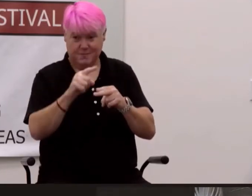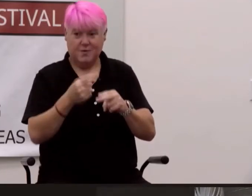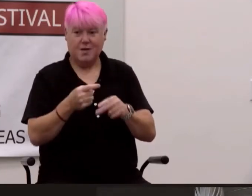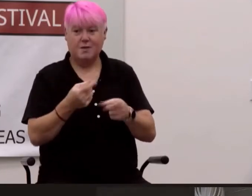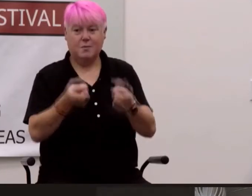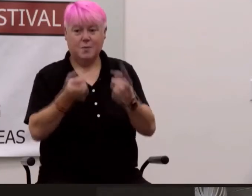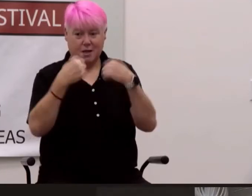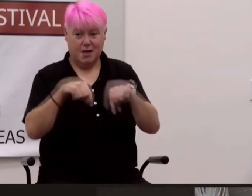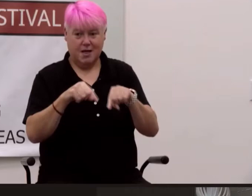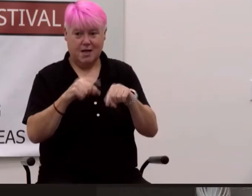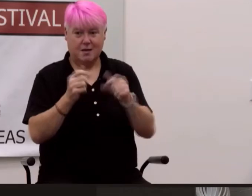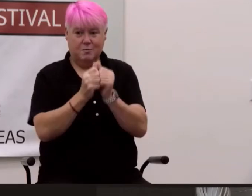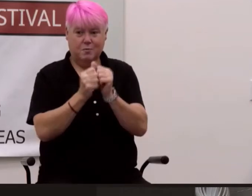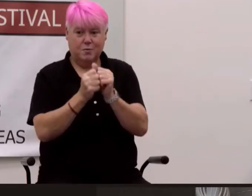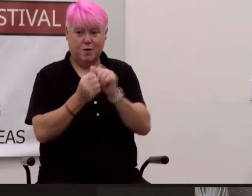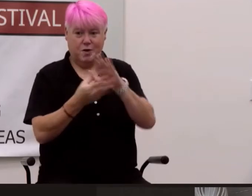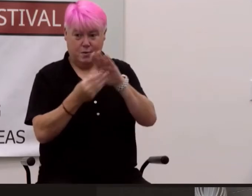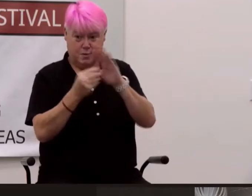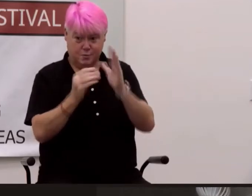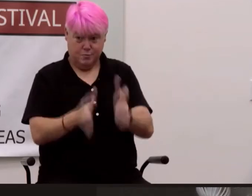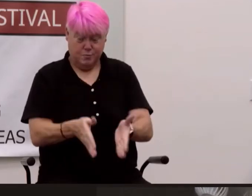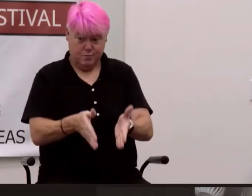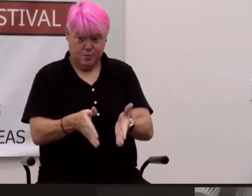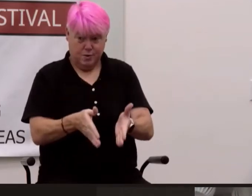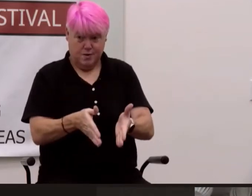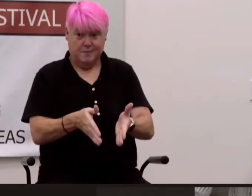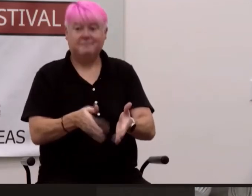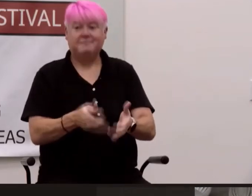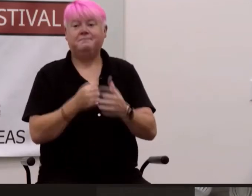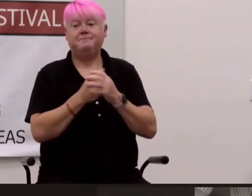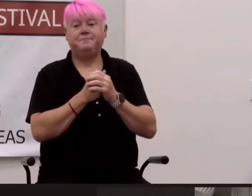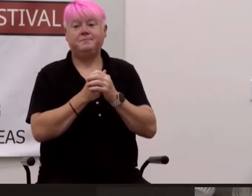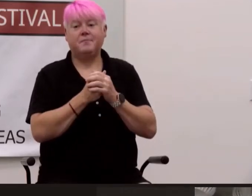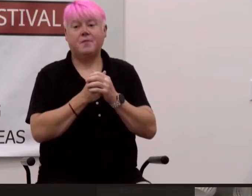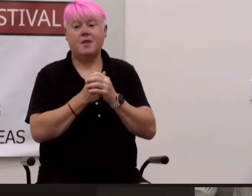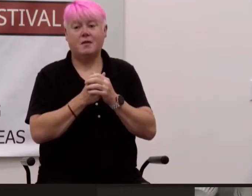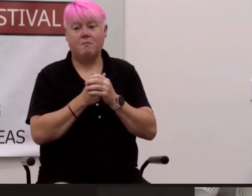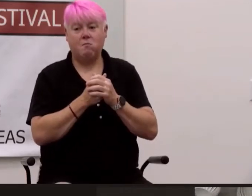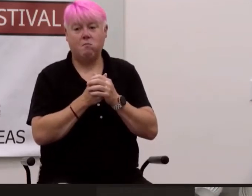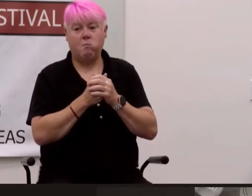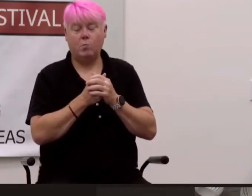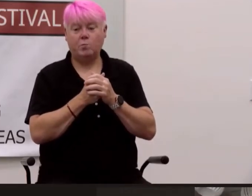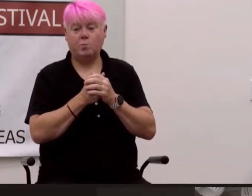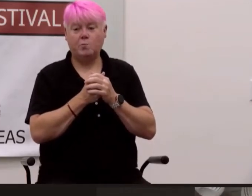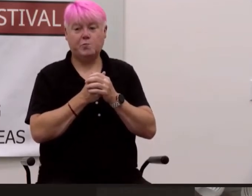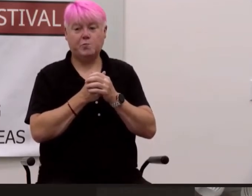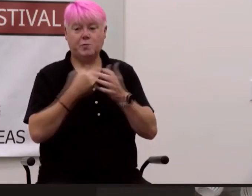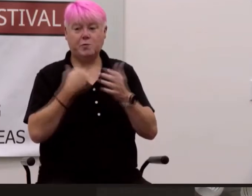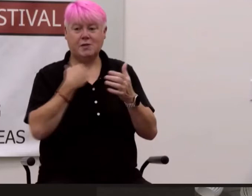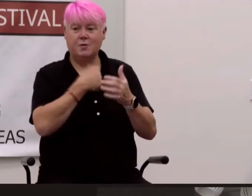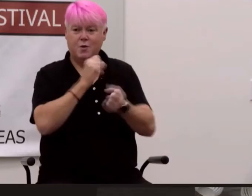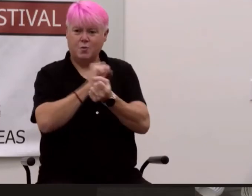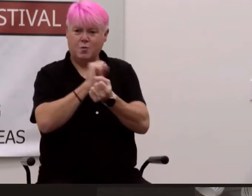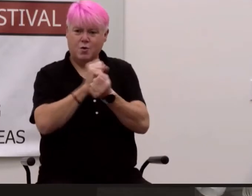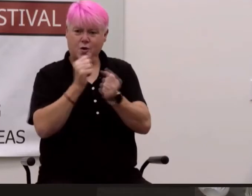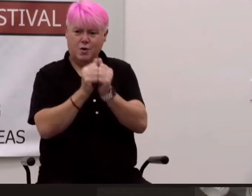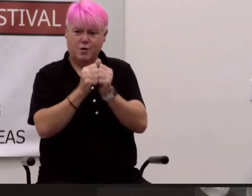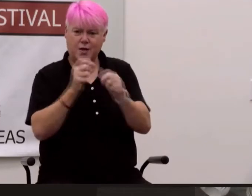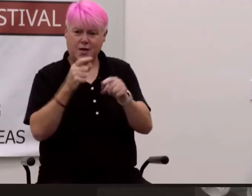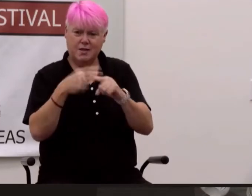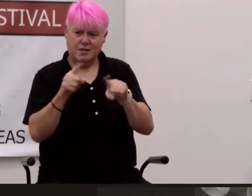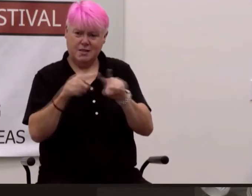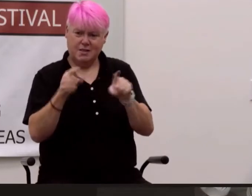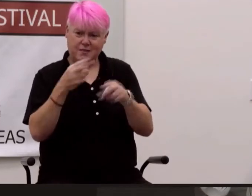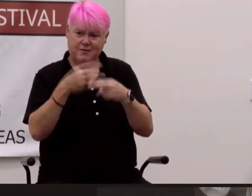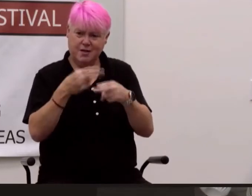our publisher in place, House of Anansi, and we can talk about that later. But we were working with a different name. We were